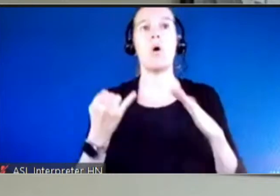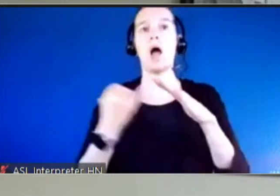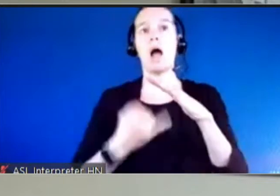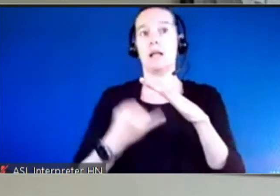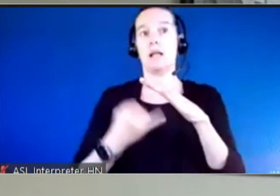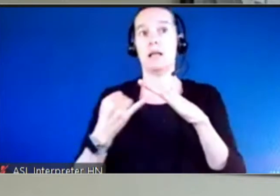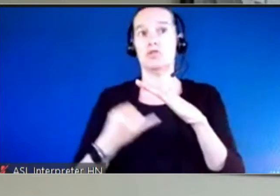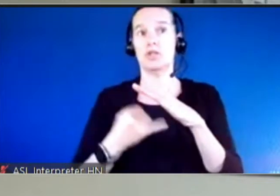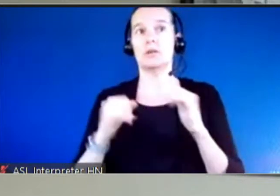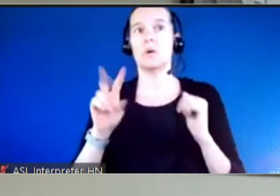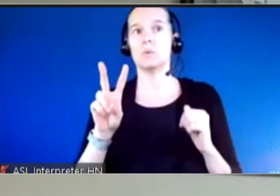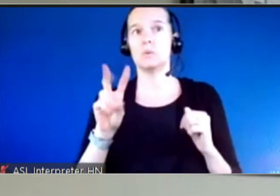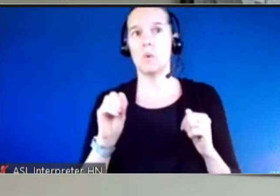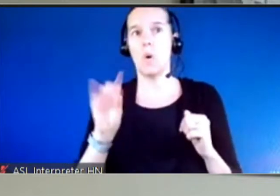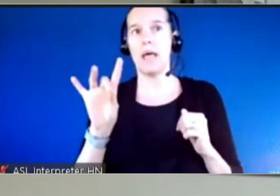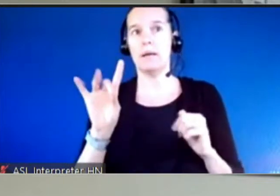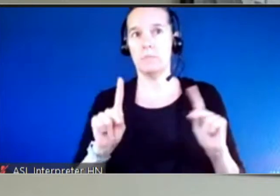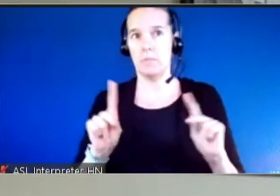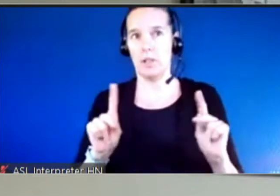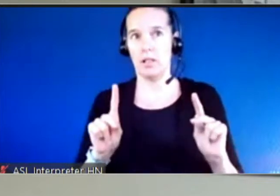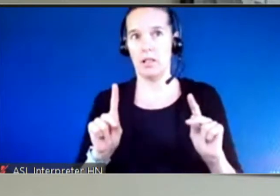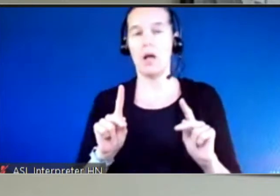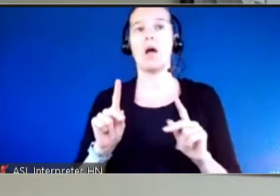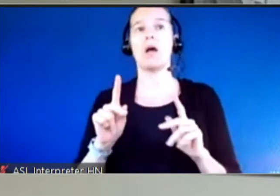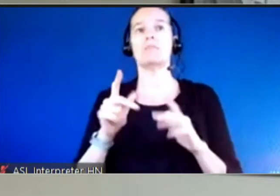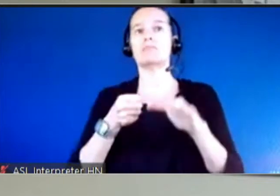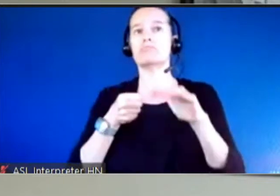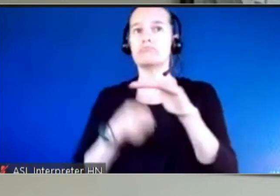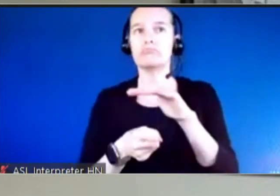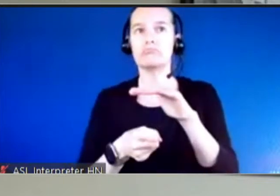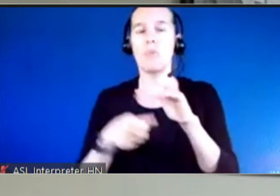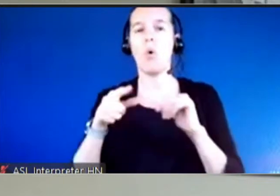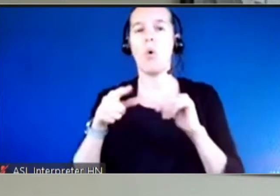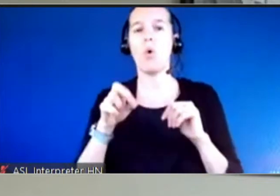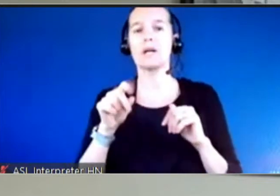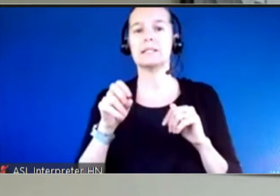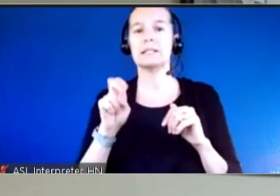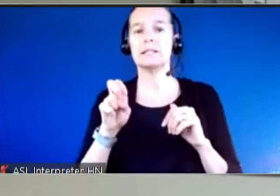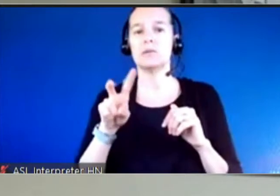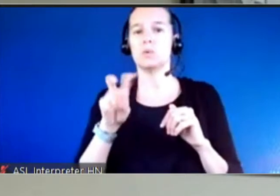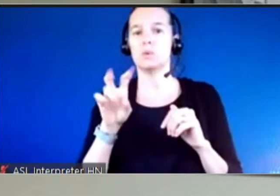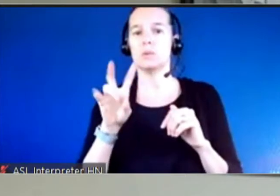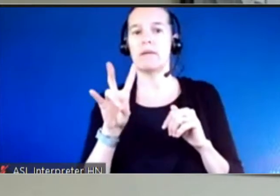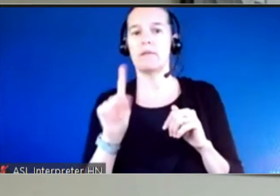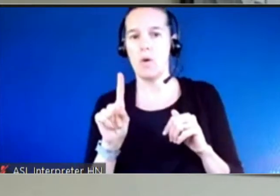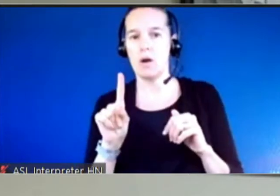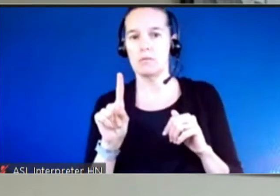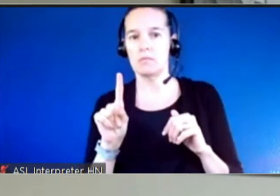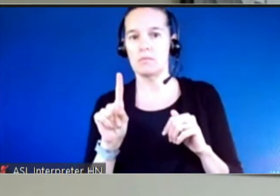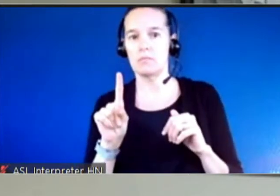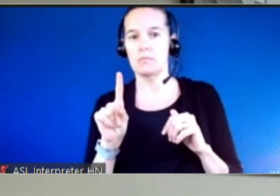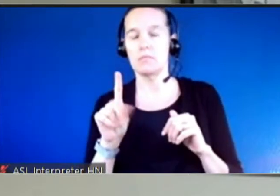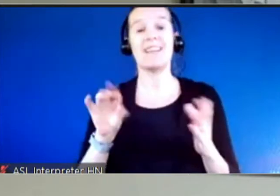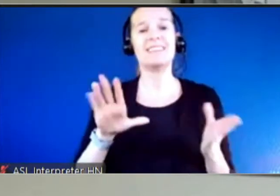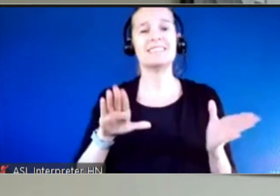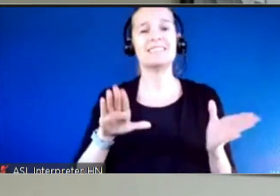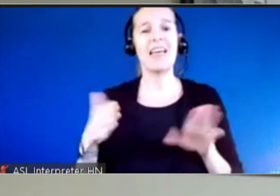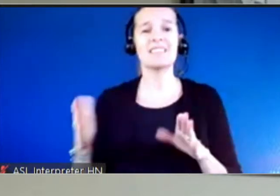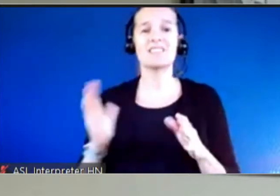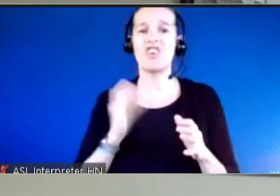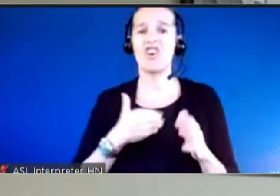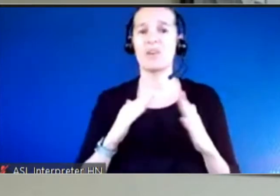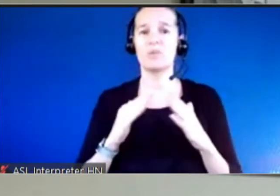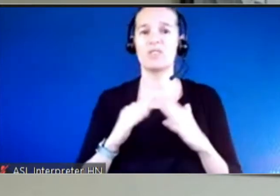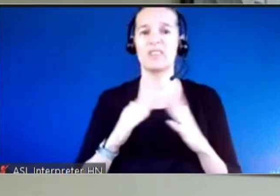people, and in quarantine, 271. The deaths now in our community, unfortunately, have gone up to